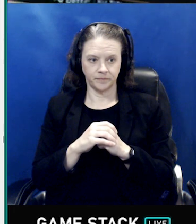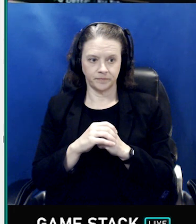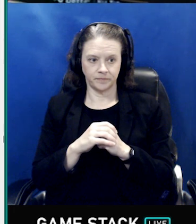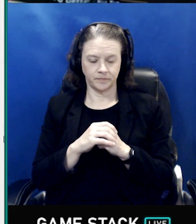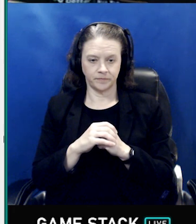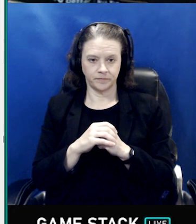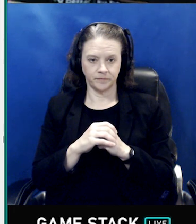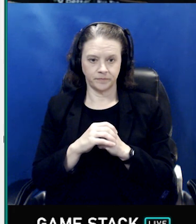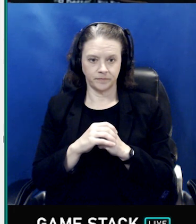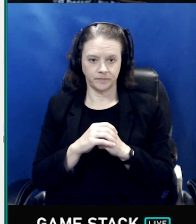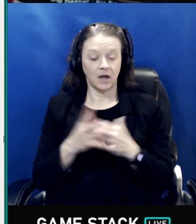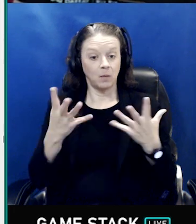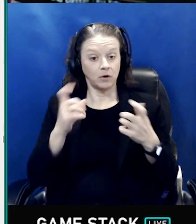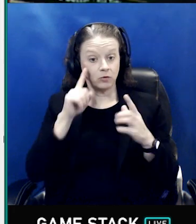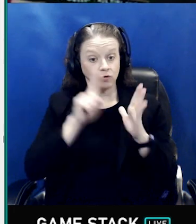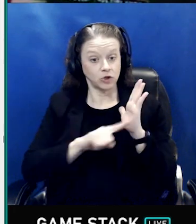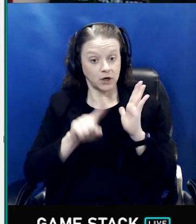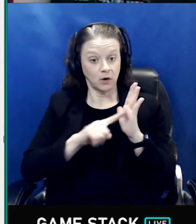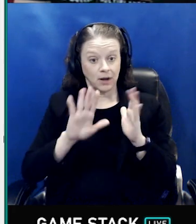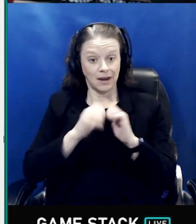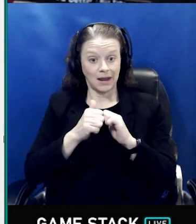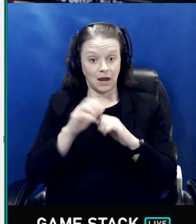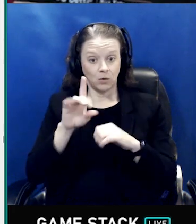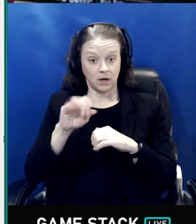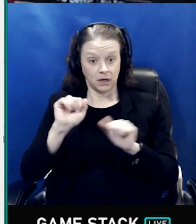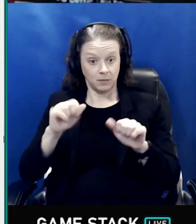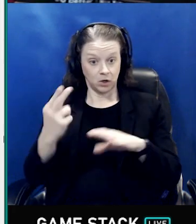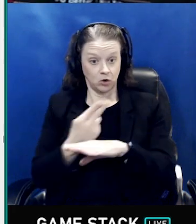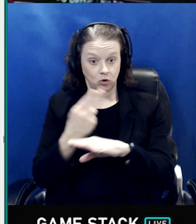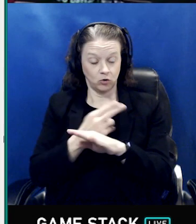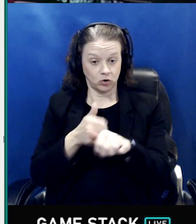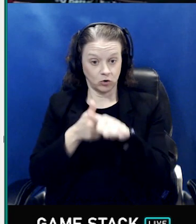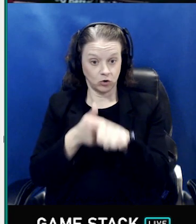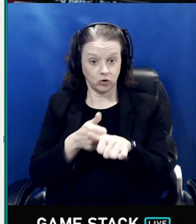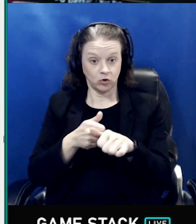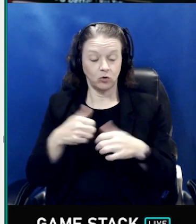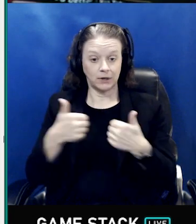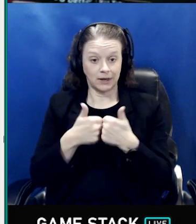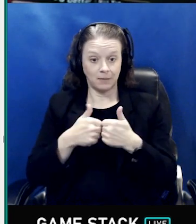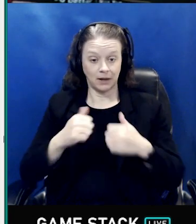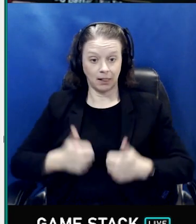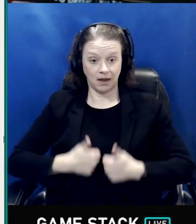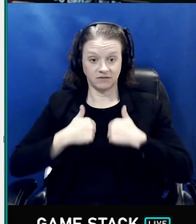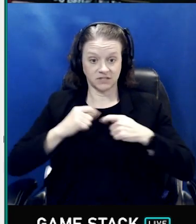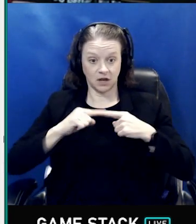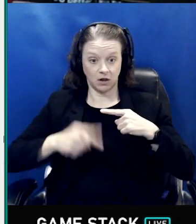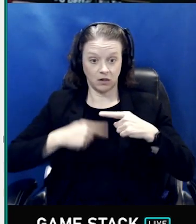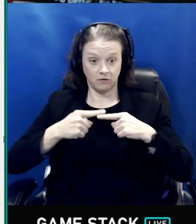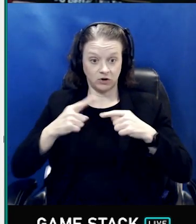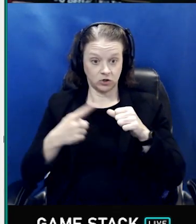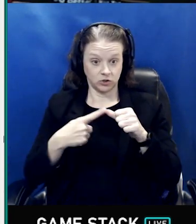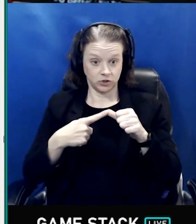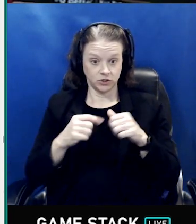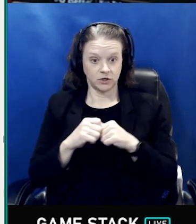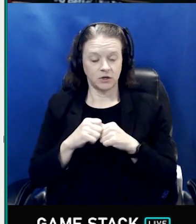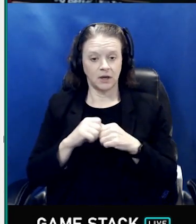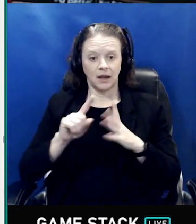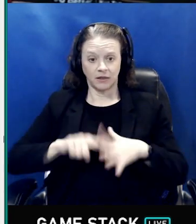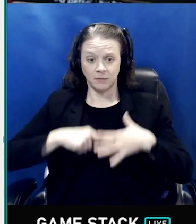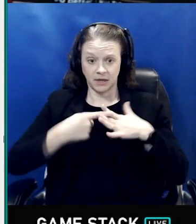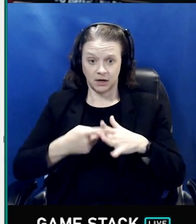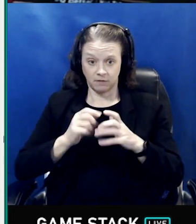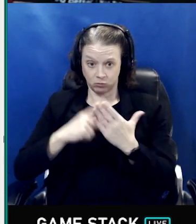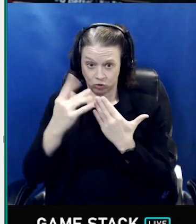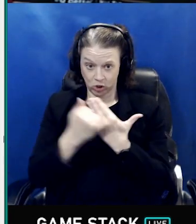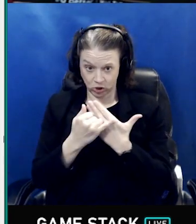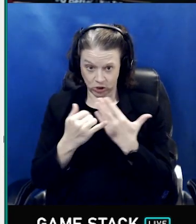Let's check out how data can be used according to gaming lifecycle path. In general, at the beginning of project, as